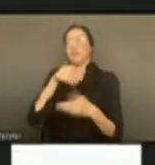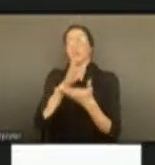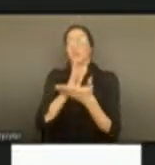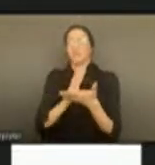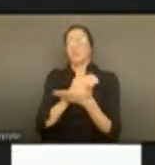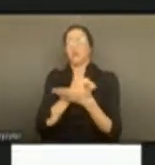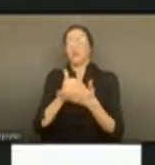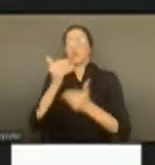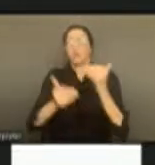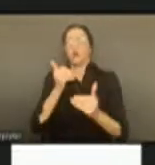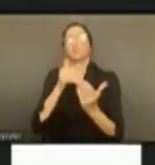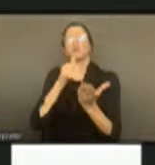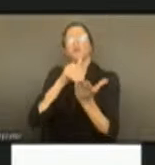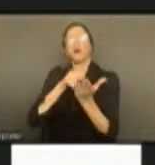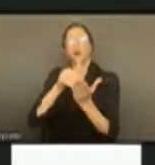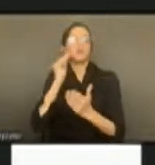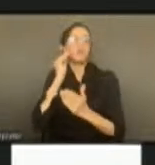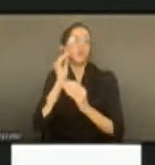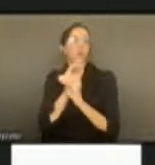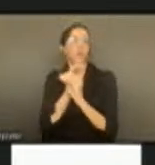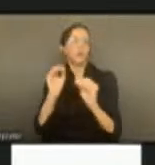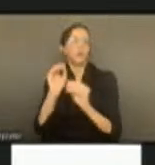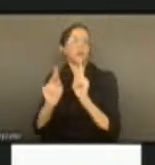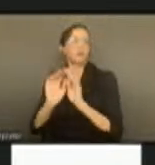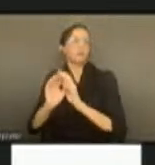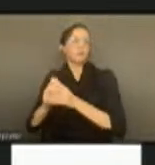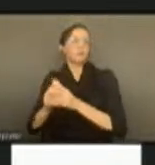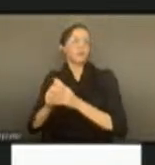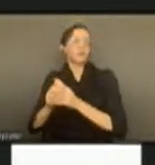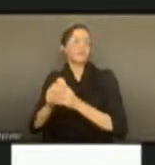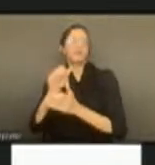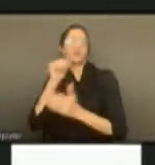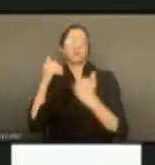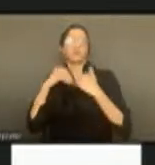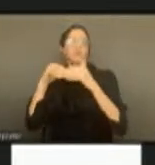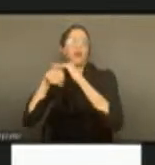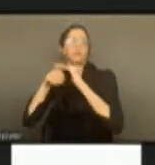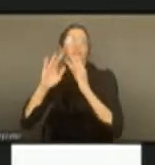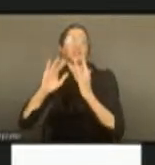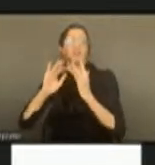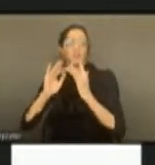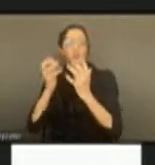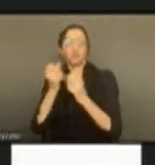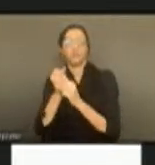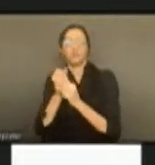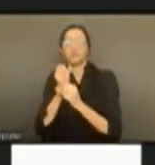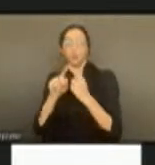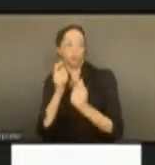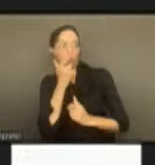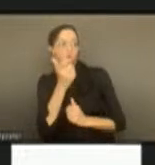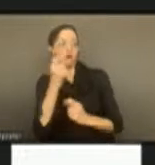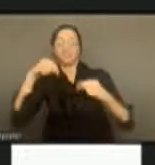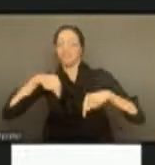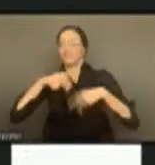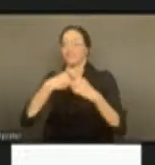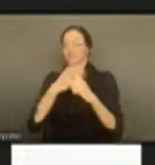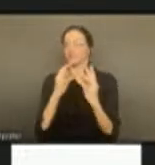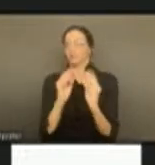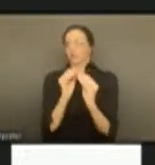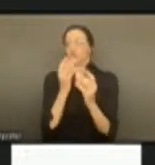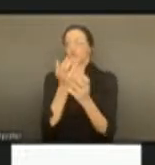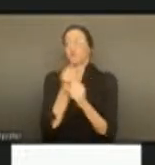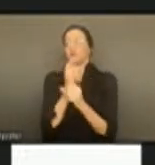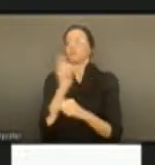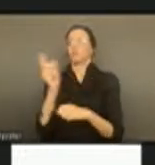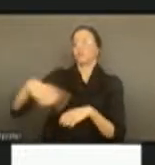to make sure that they're being prioritized as well. I also want to know, it was mentioned before that how the leaders are